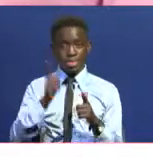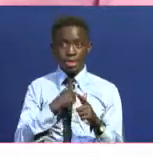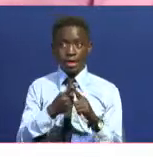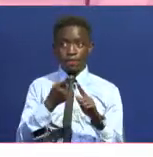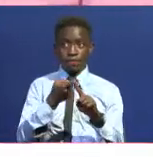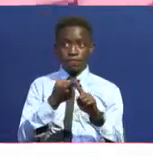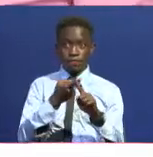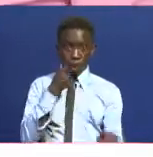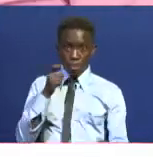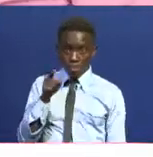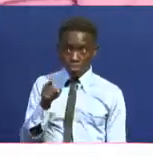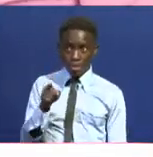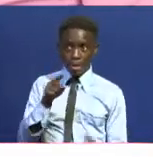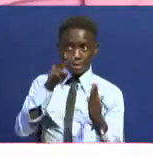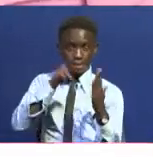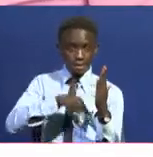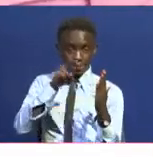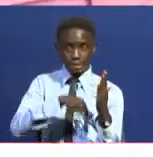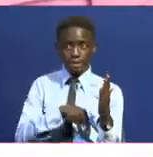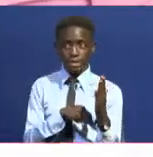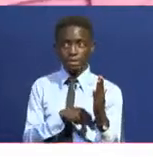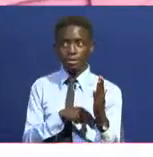reading, which is gives here,